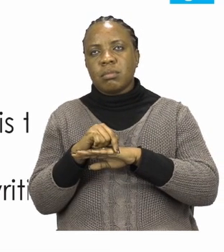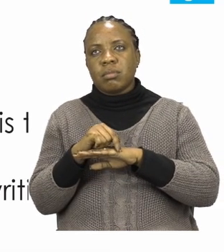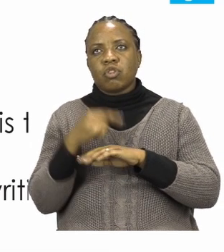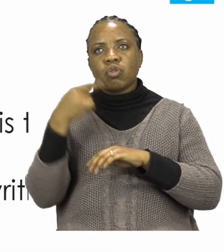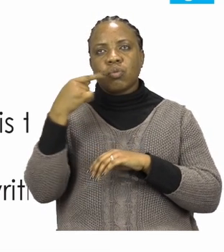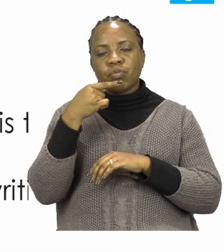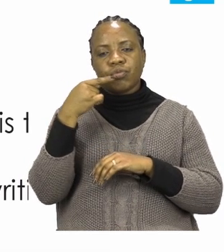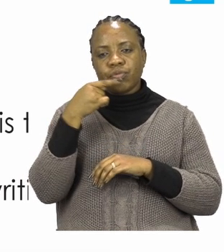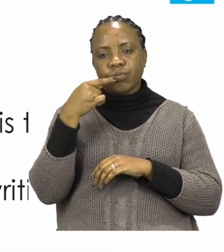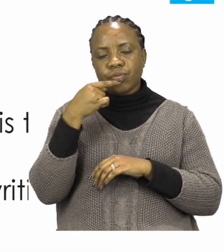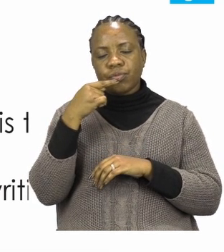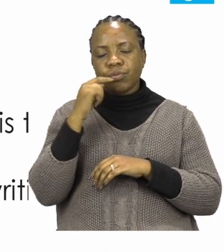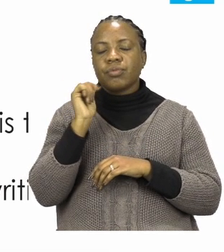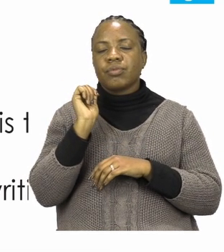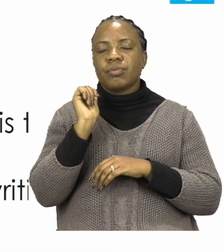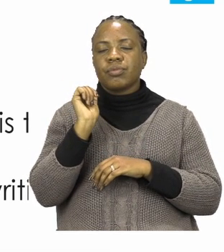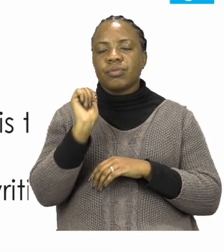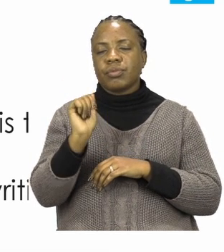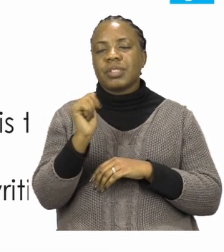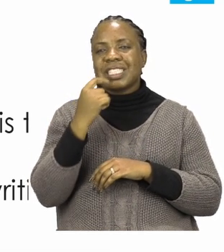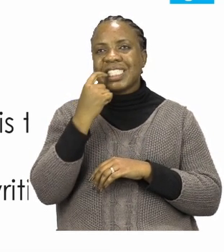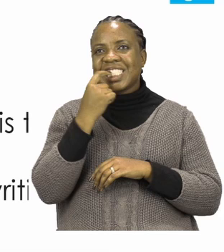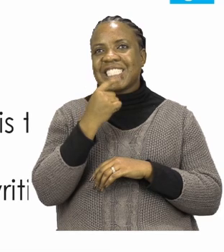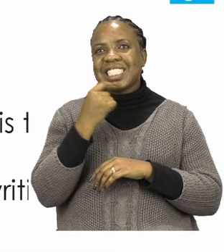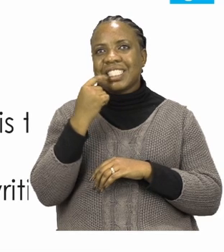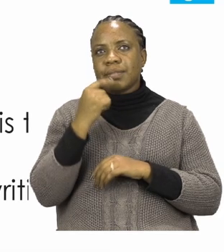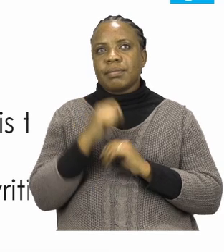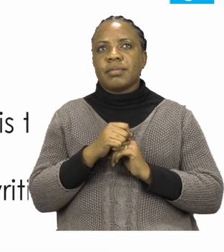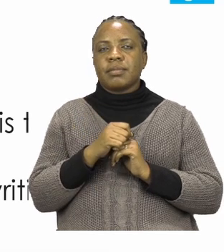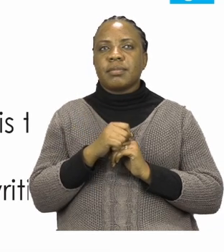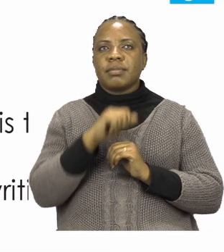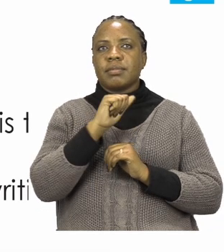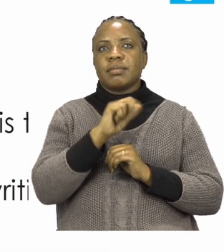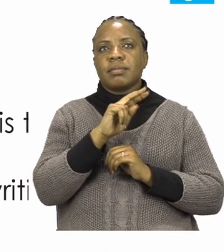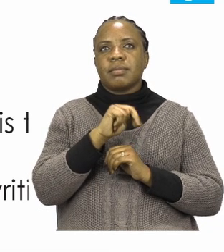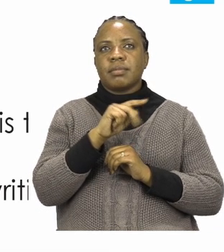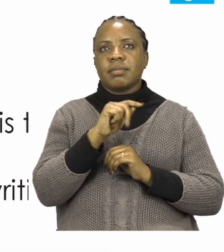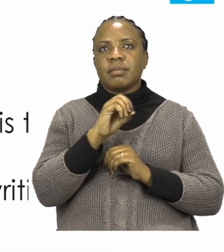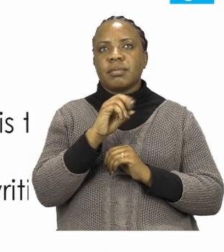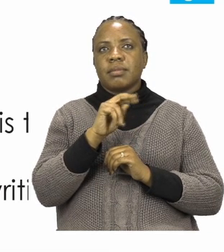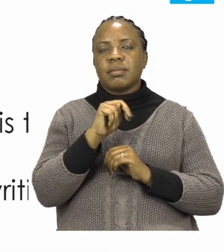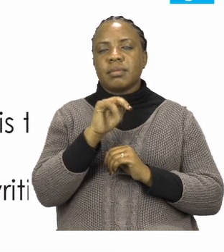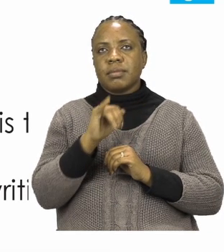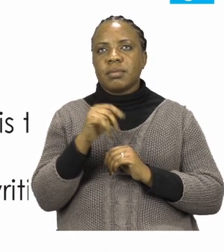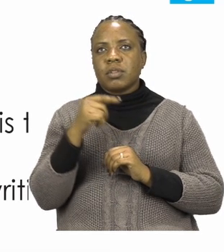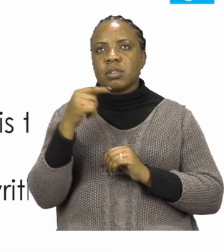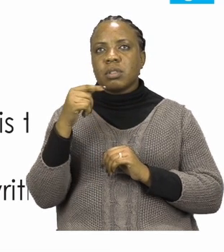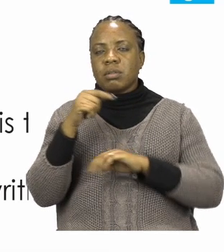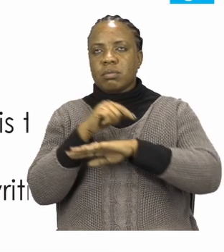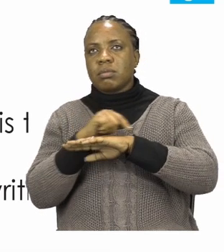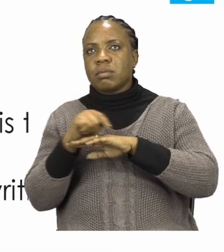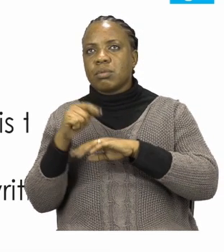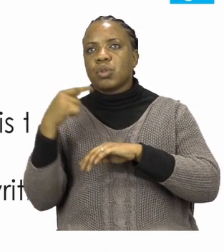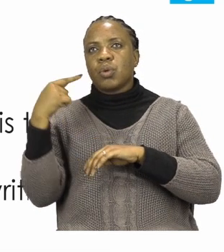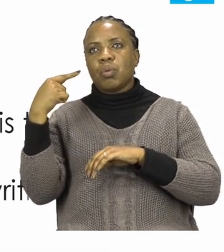teeth. Anthony dash brushing his teeth. Do